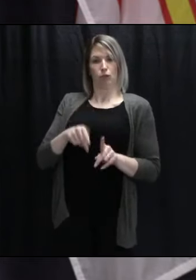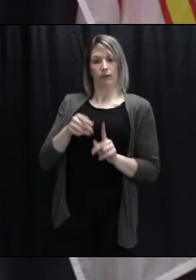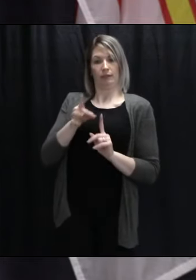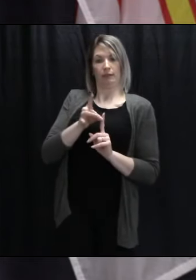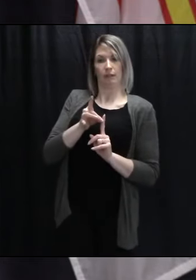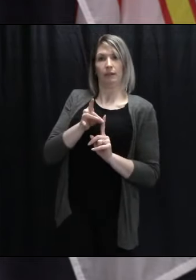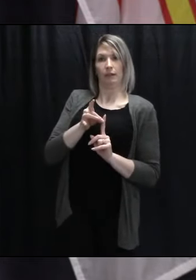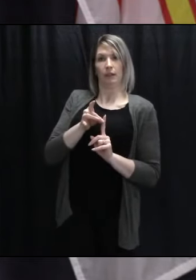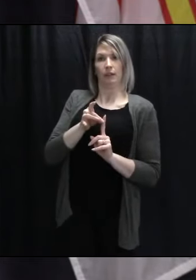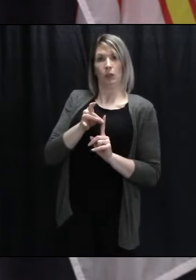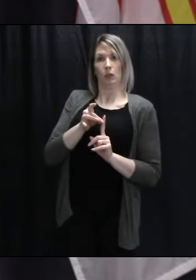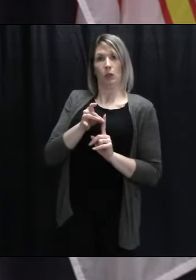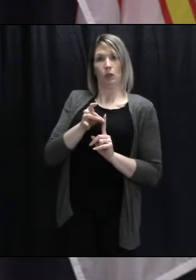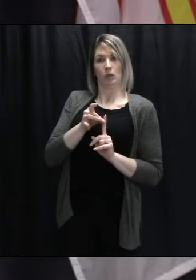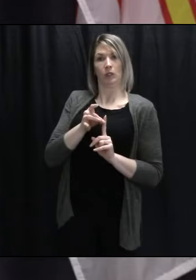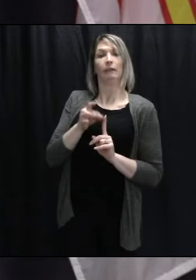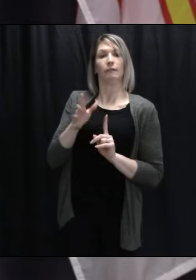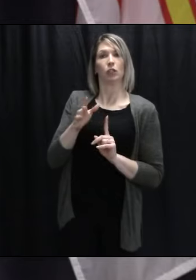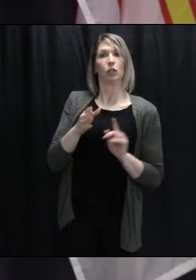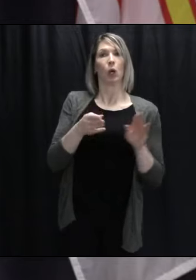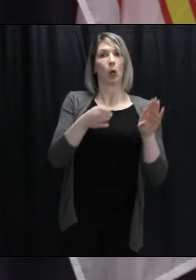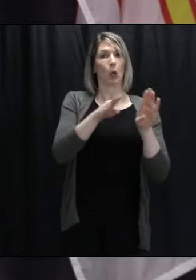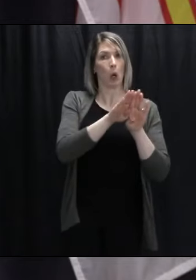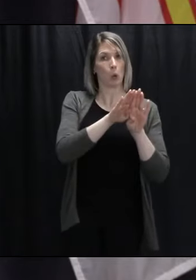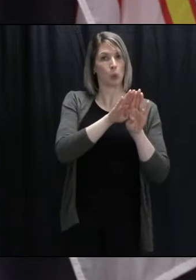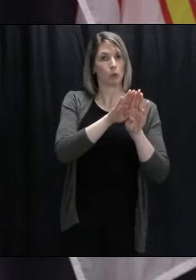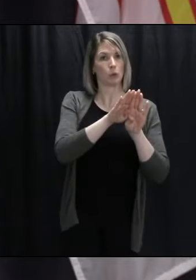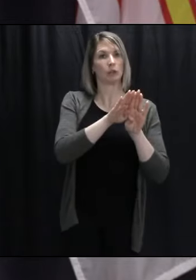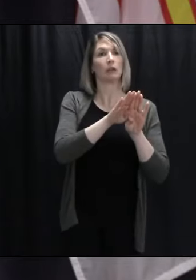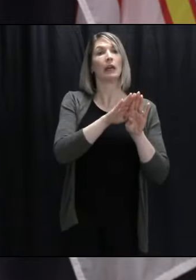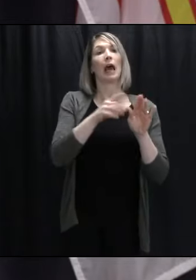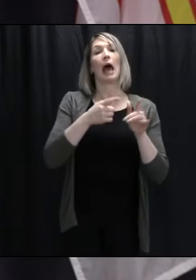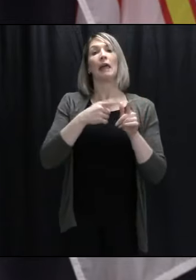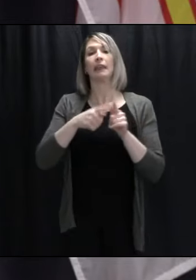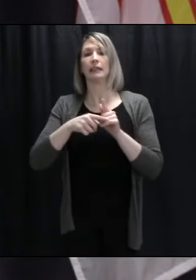that known case, is very important. So.